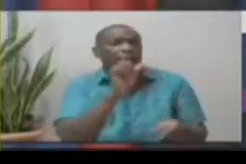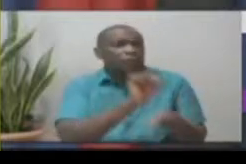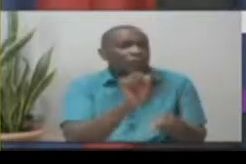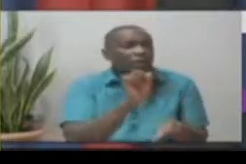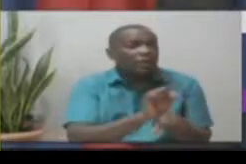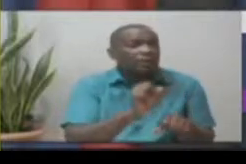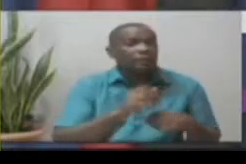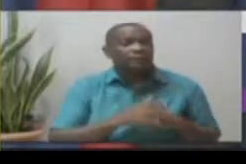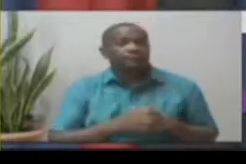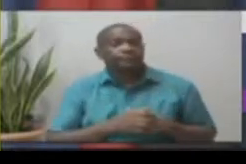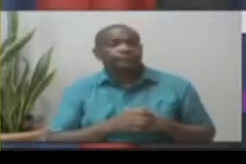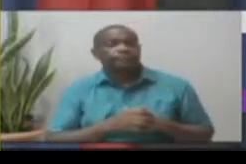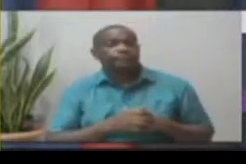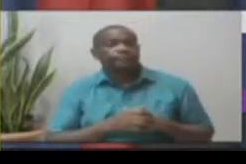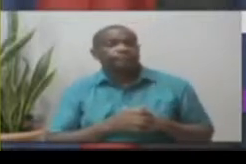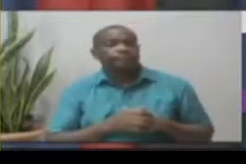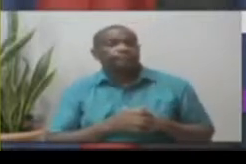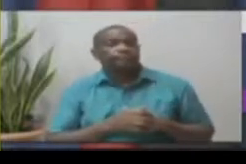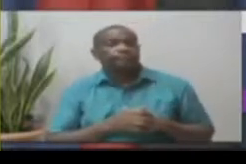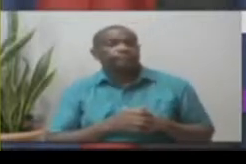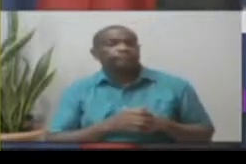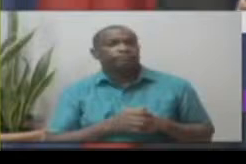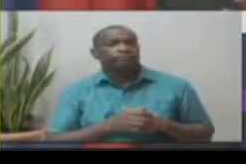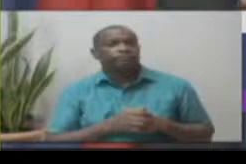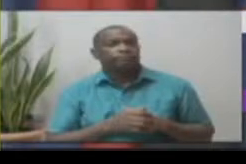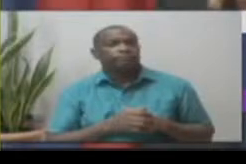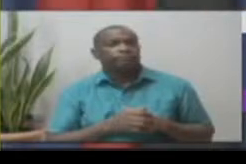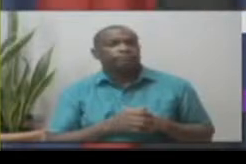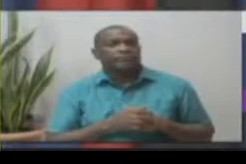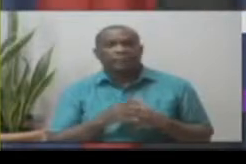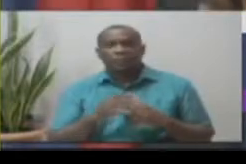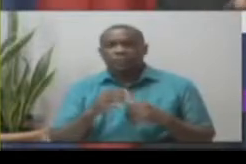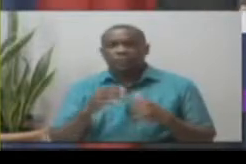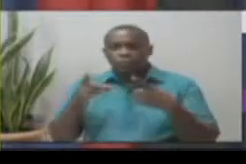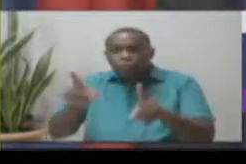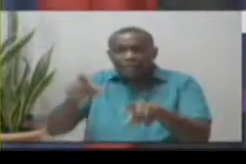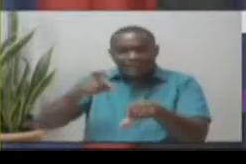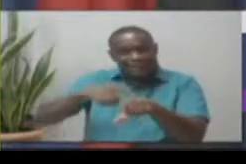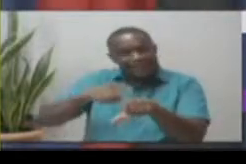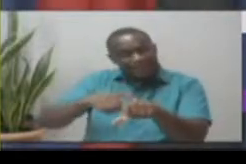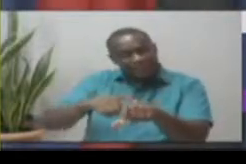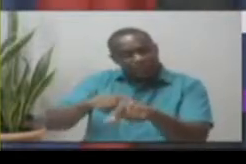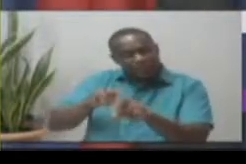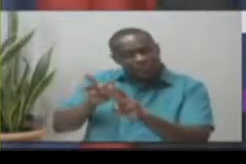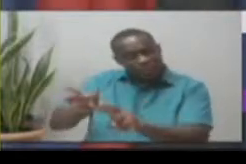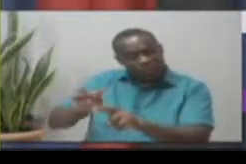even as we are keeping an eye on a virus that is still dangerous.